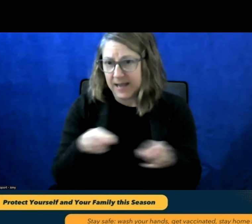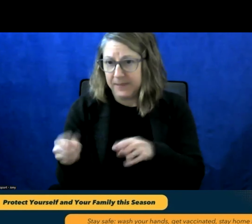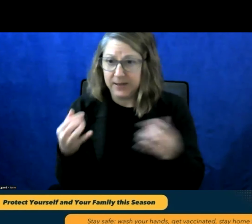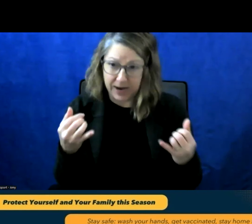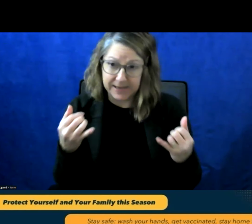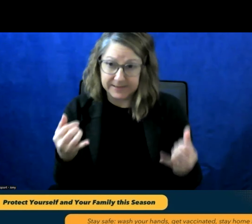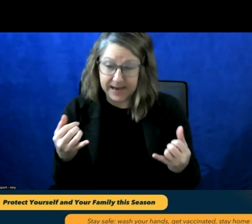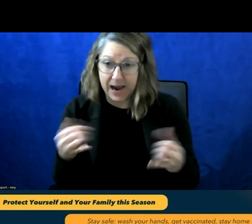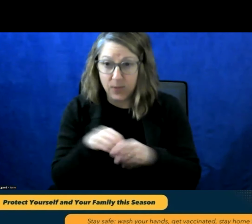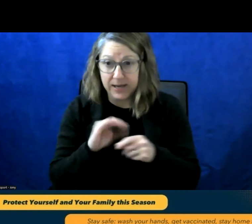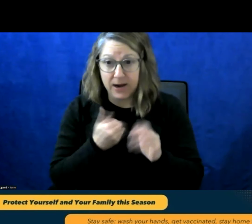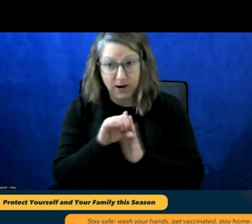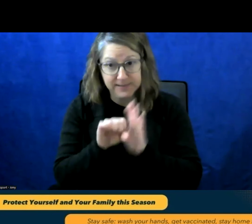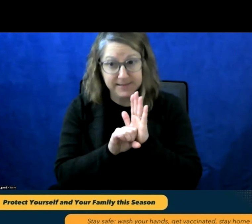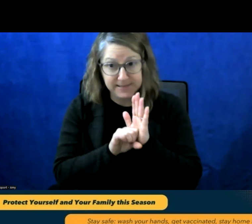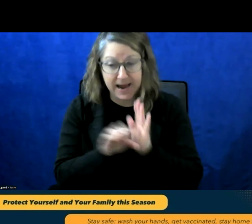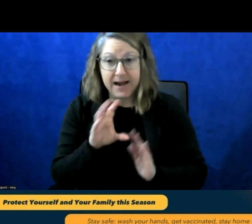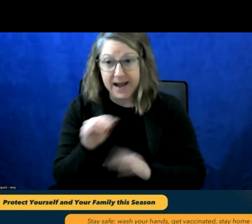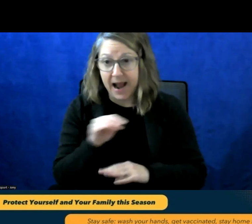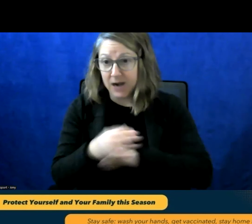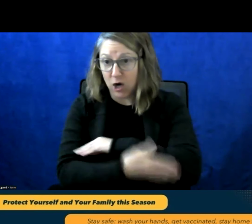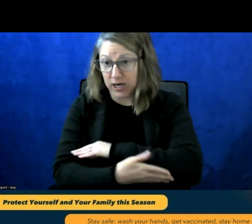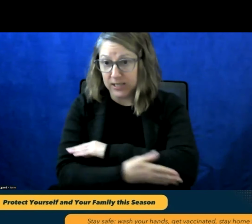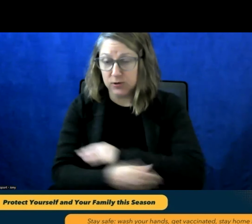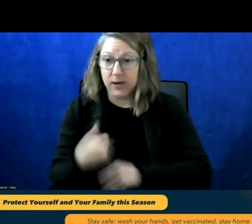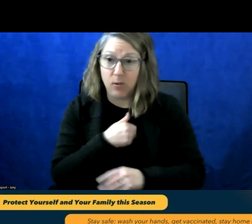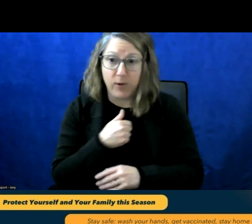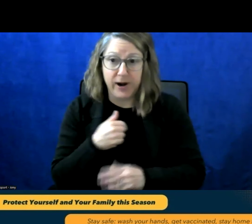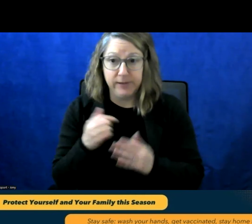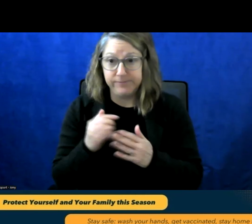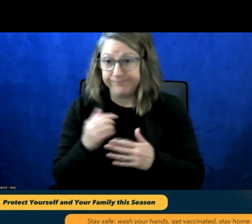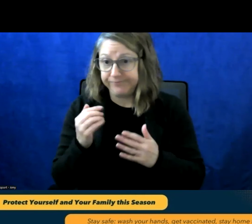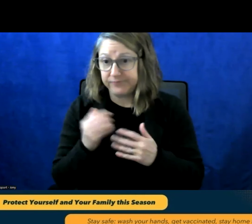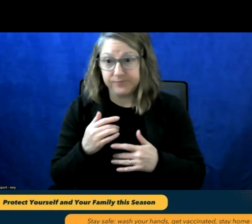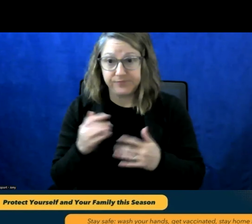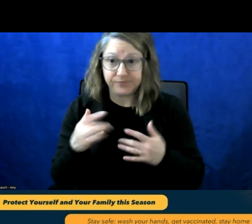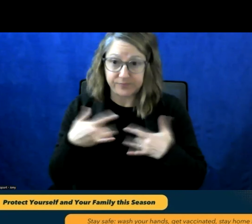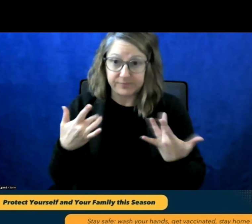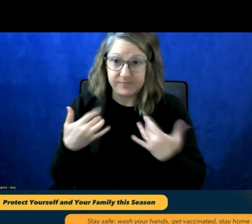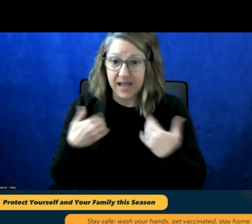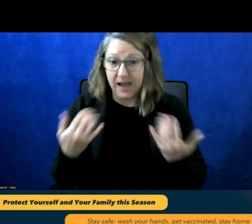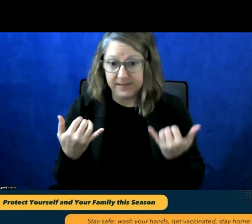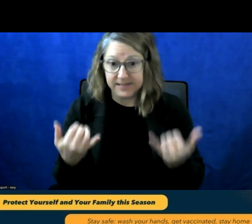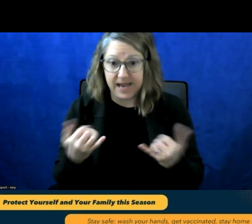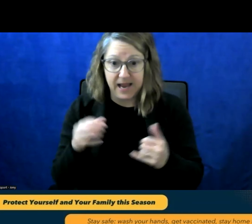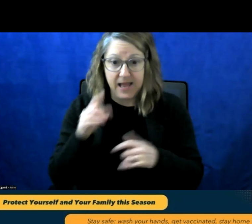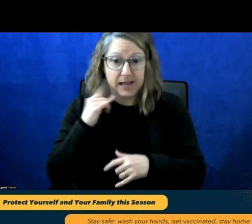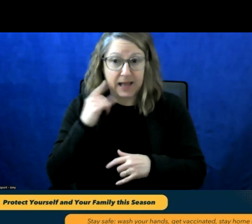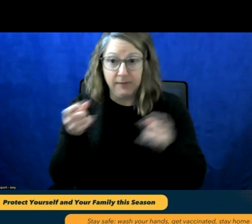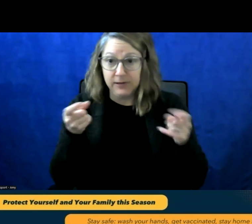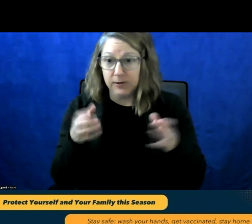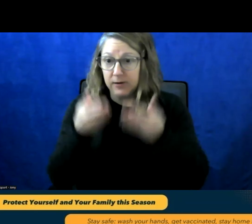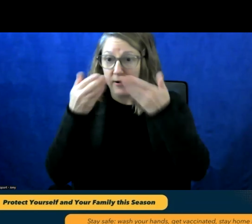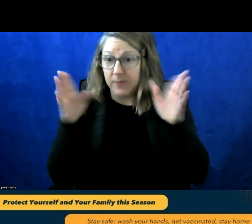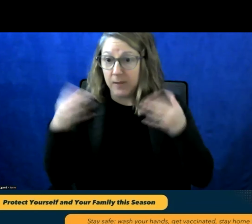our nation. We are just honored to have with us today California's Director of Public Health and our